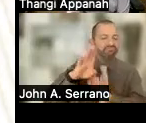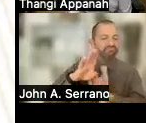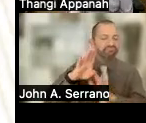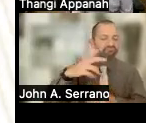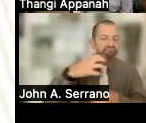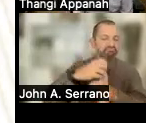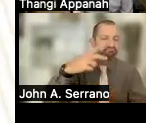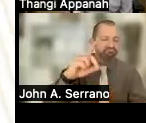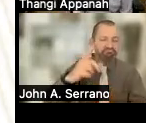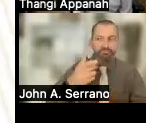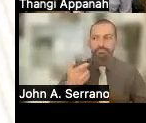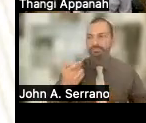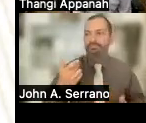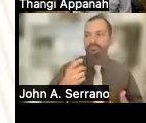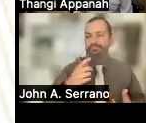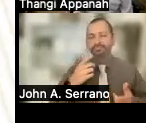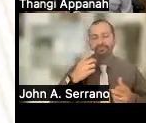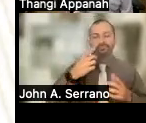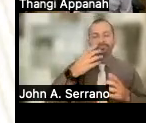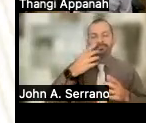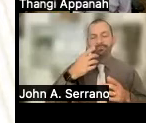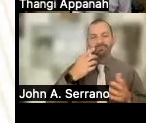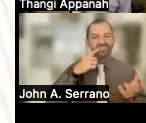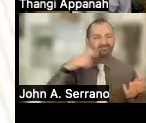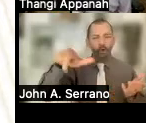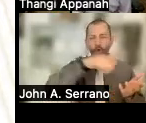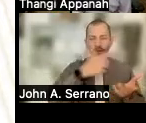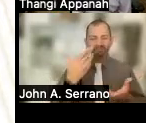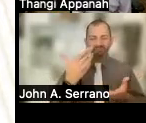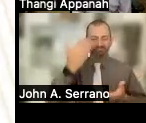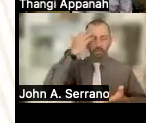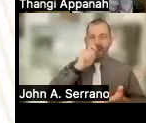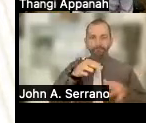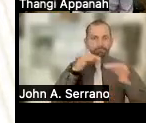the next topic is professional development. So PD.